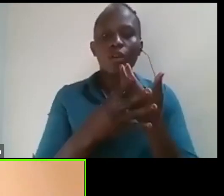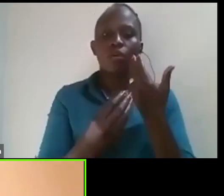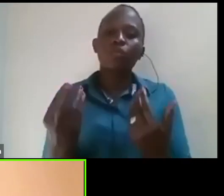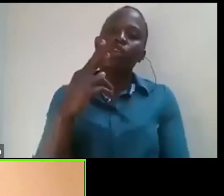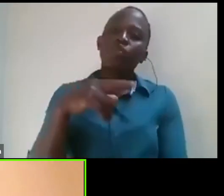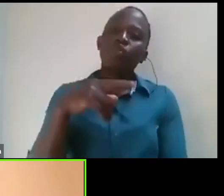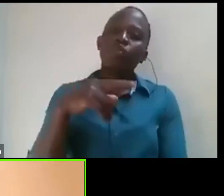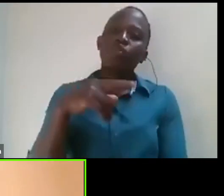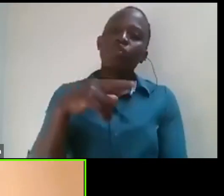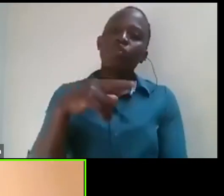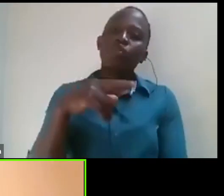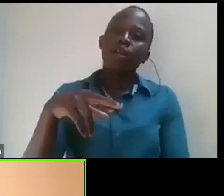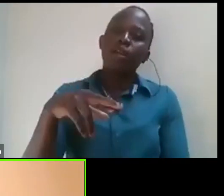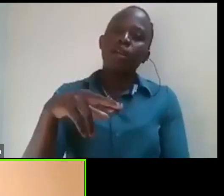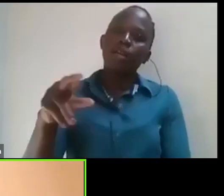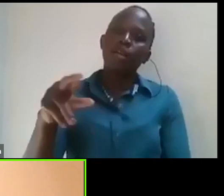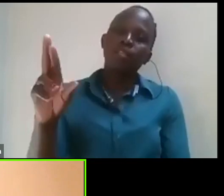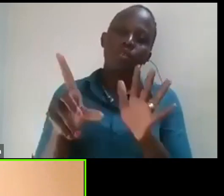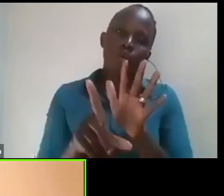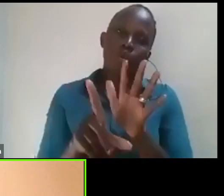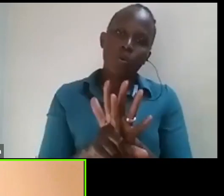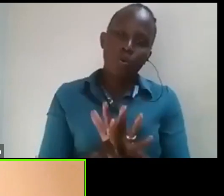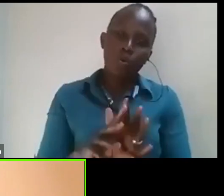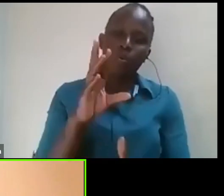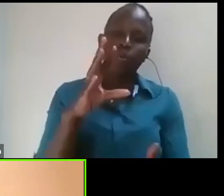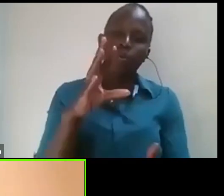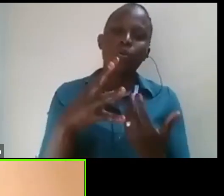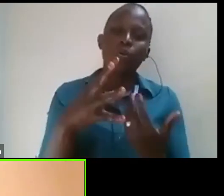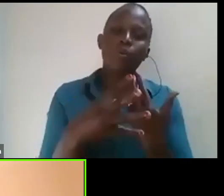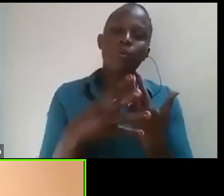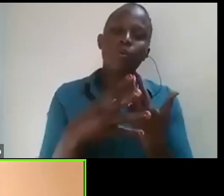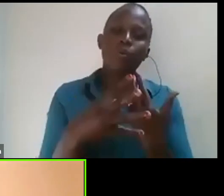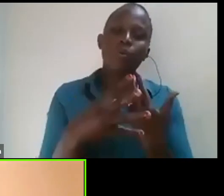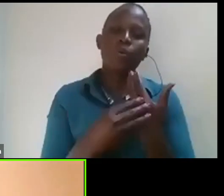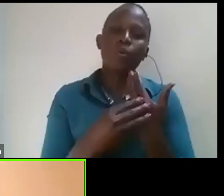work owns the copyright ordinarily.